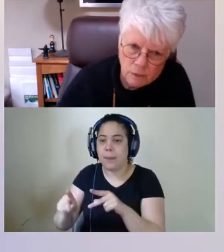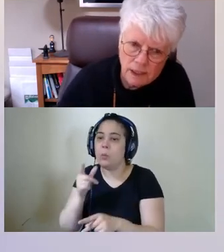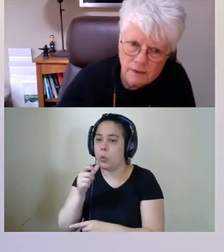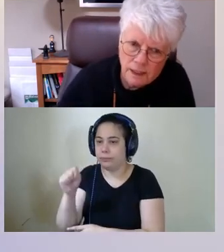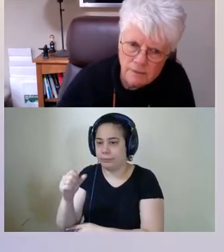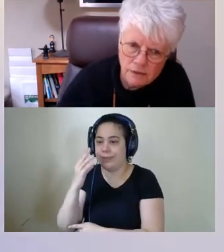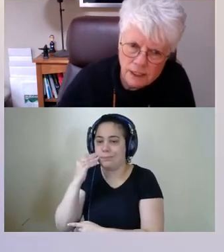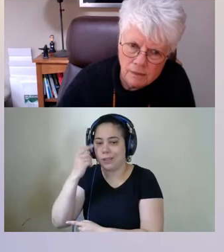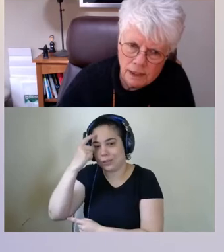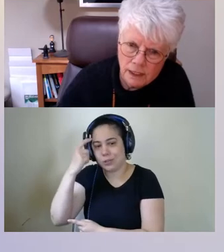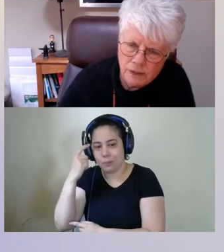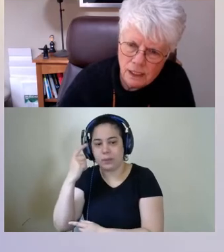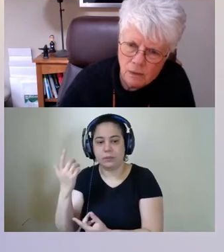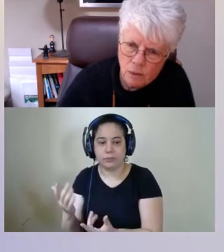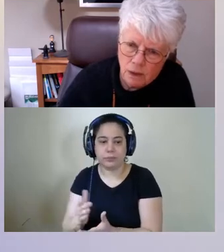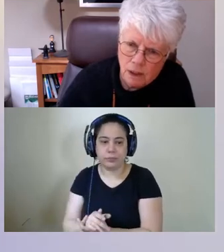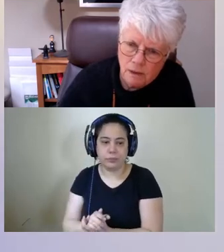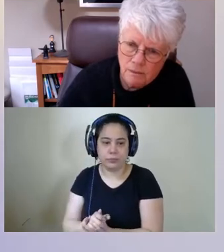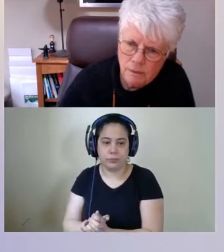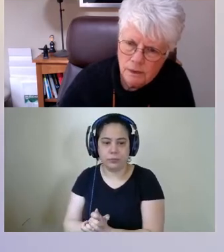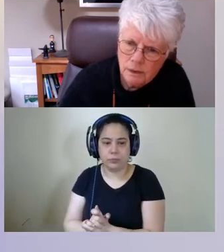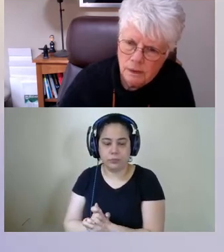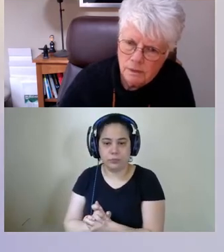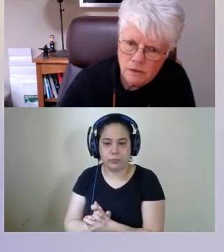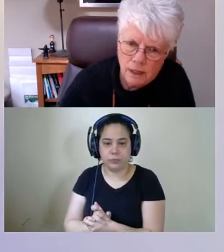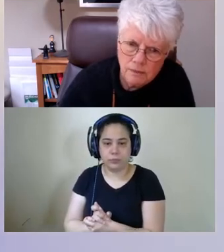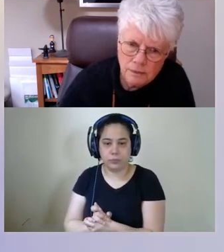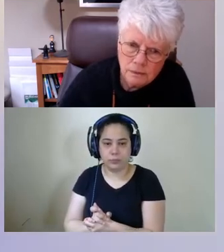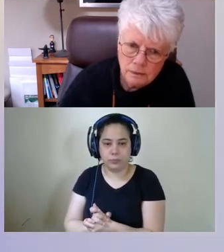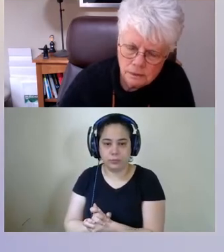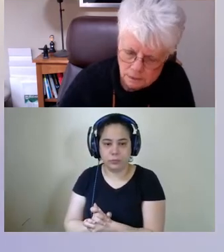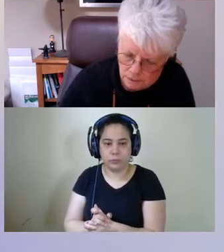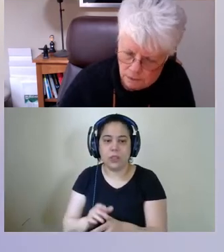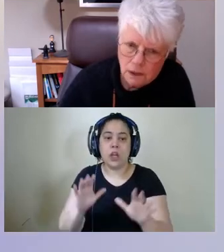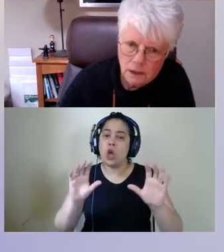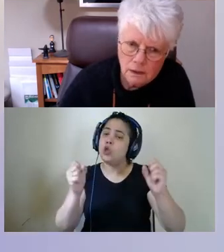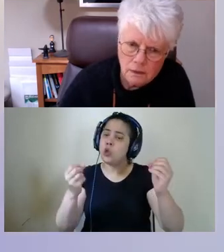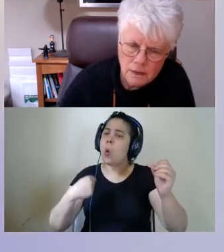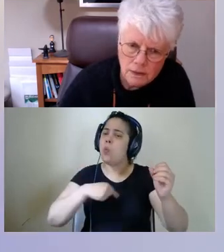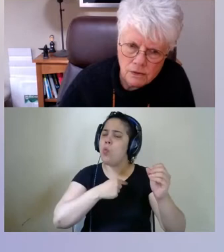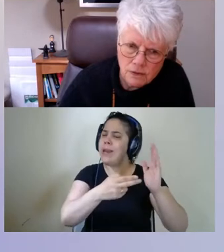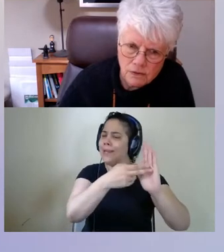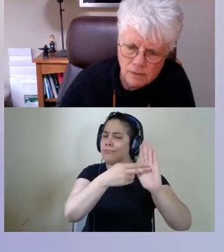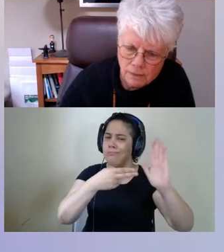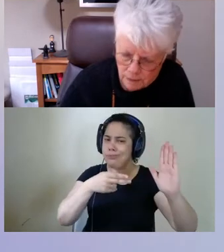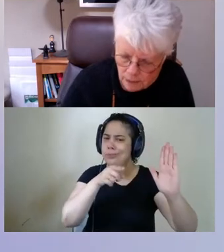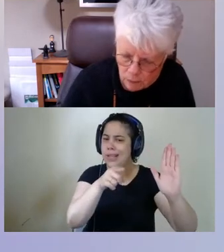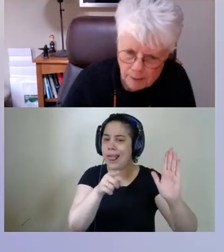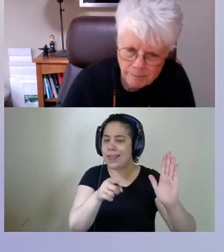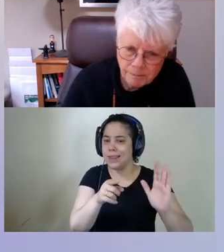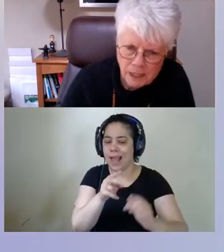so we could think of this now, right, as the network of the self. Right?